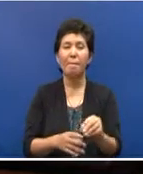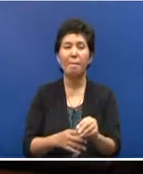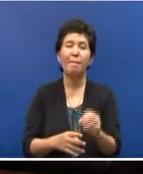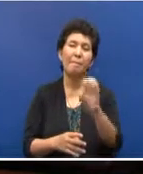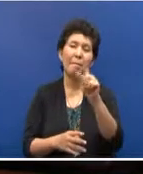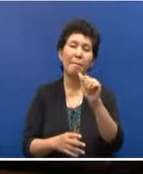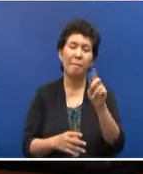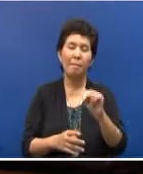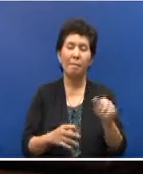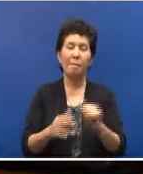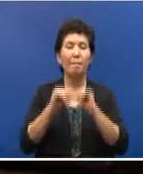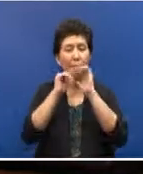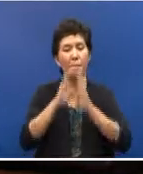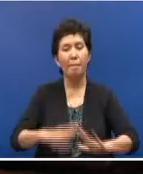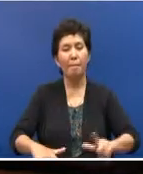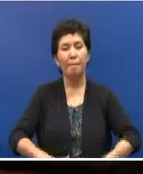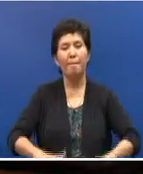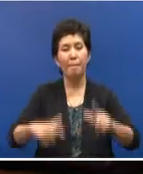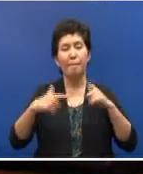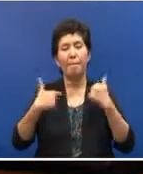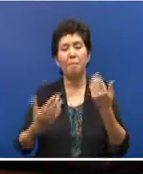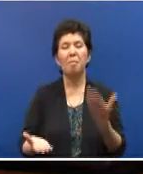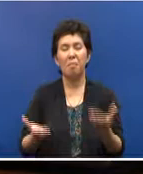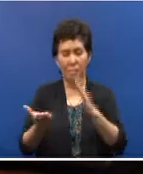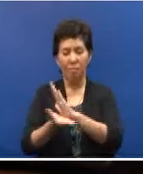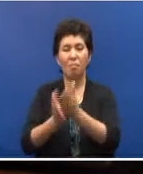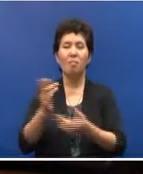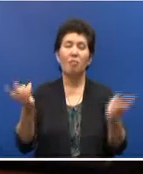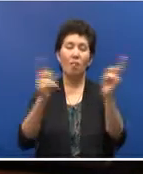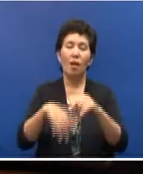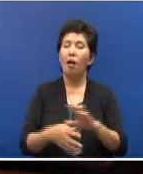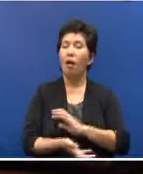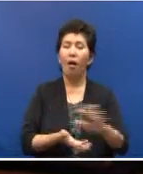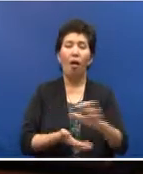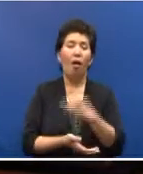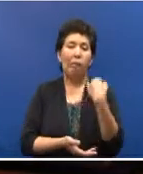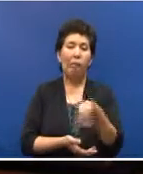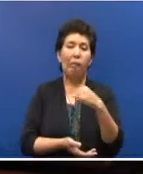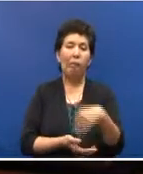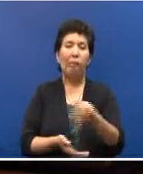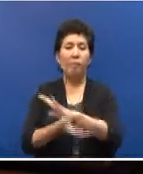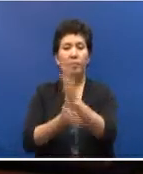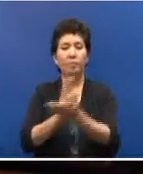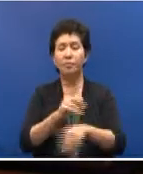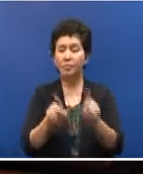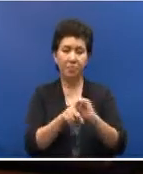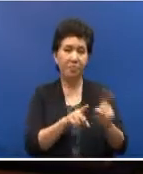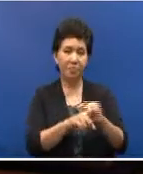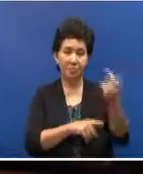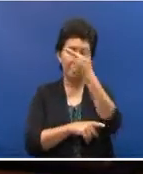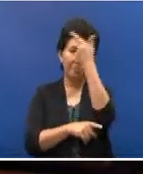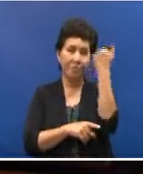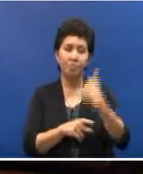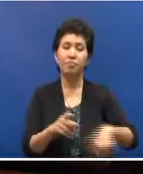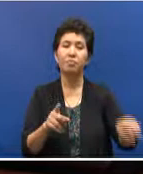lead towards the harmonious life, and sometimes it may become hostile. Okay, several basic factors. Okay, there